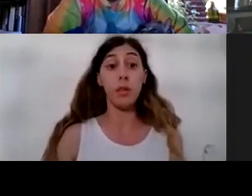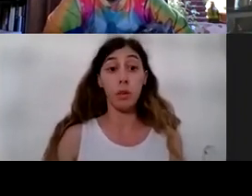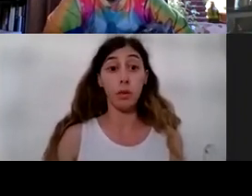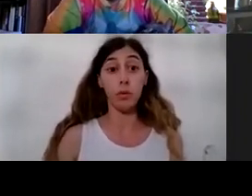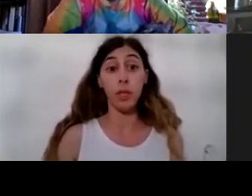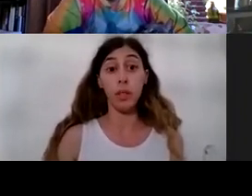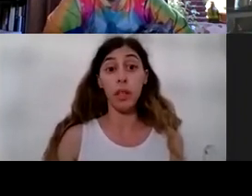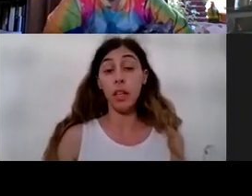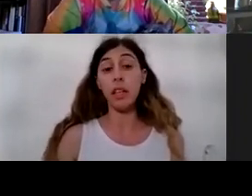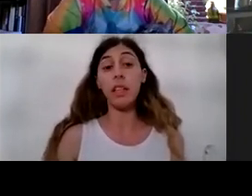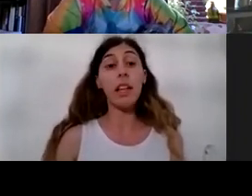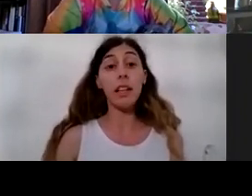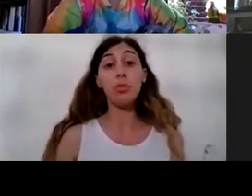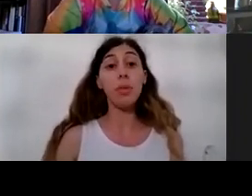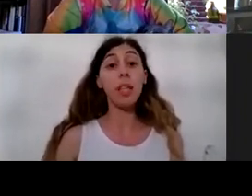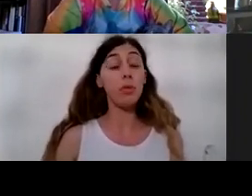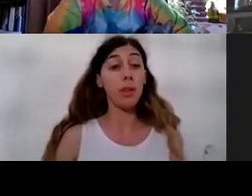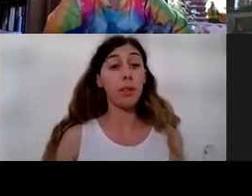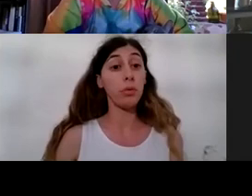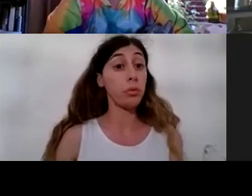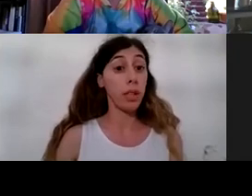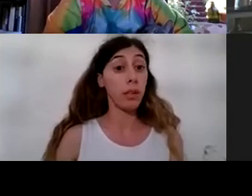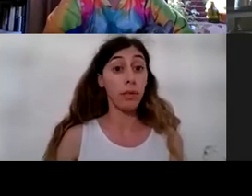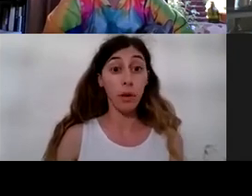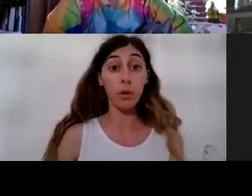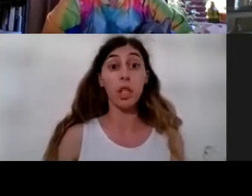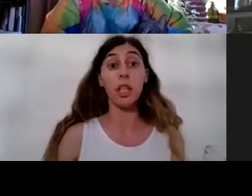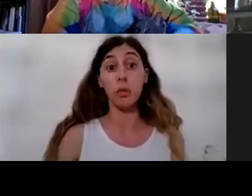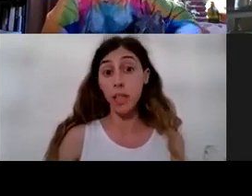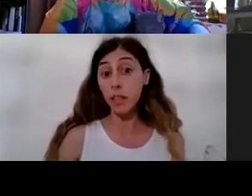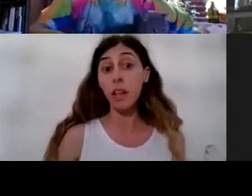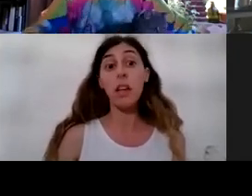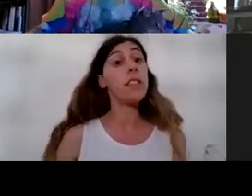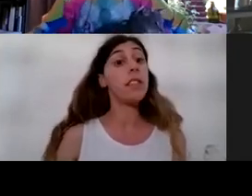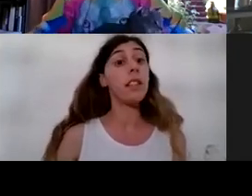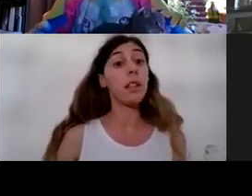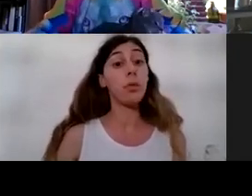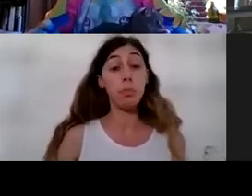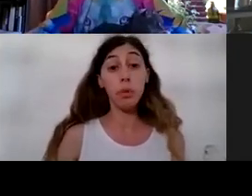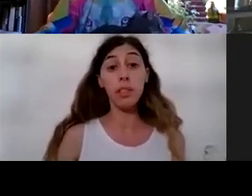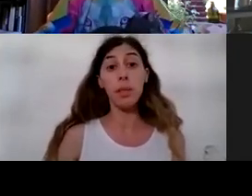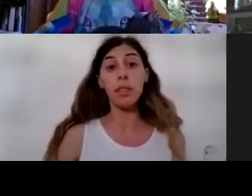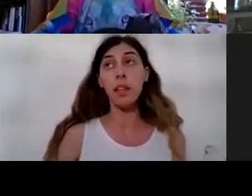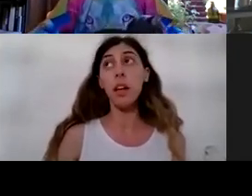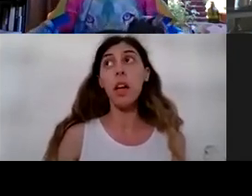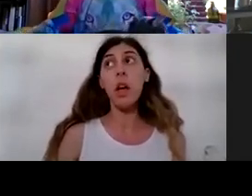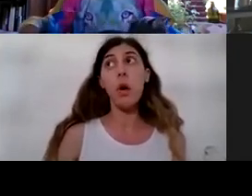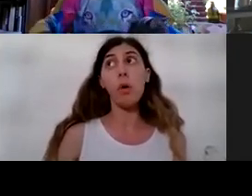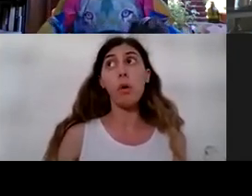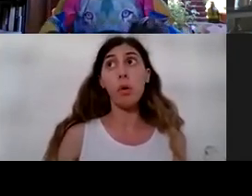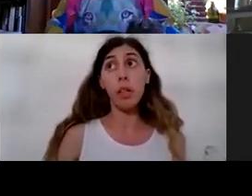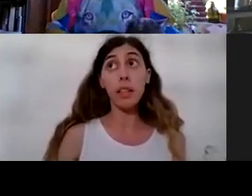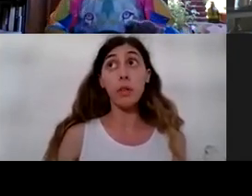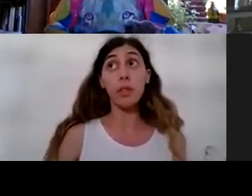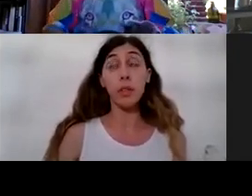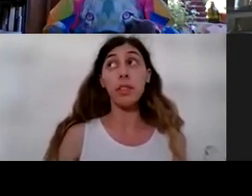And the physicians that had founded this association would